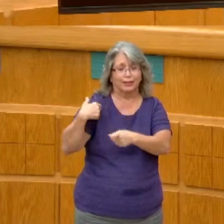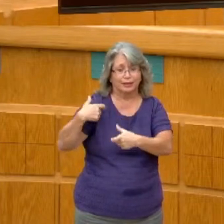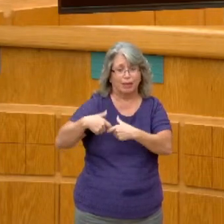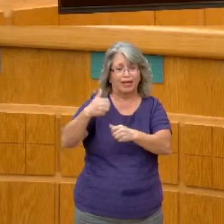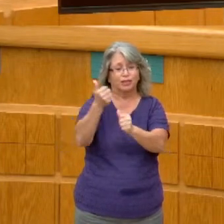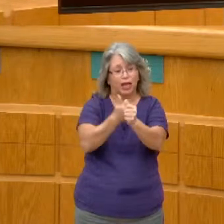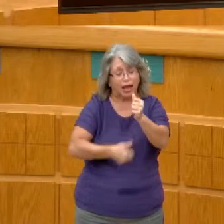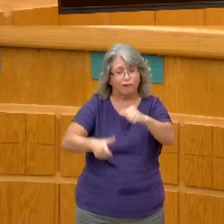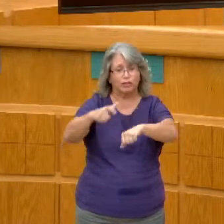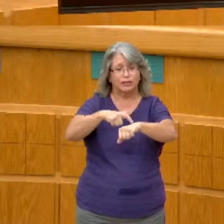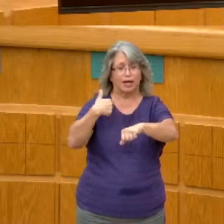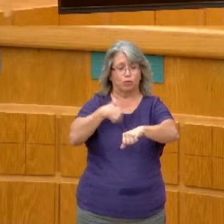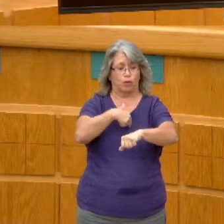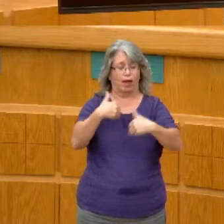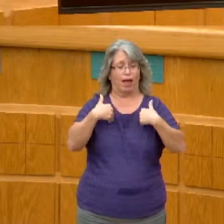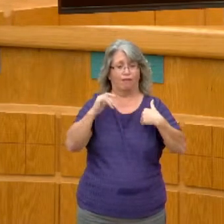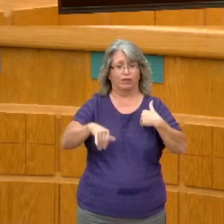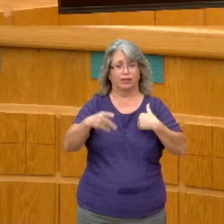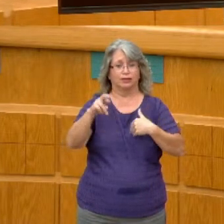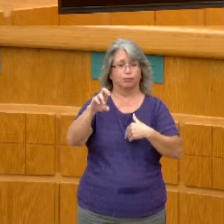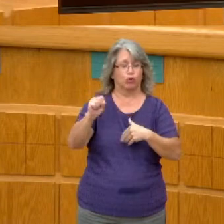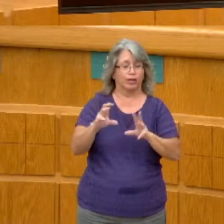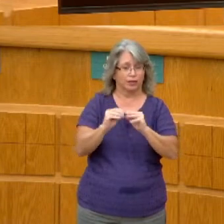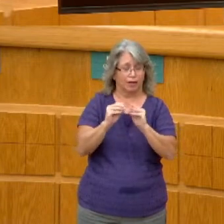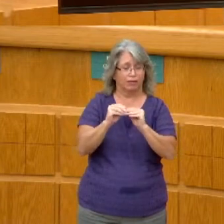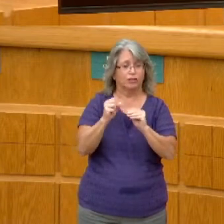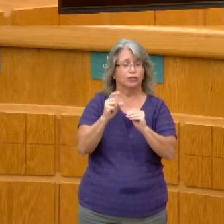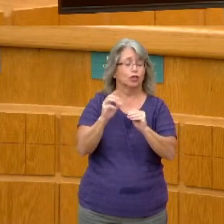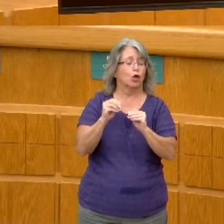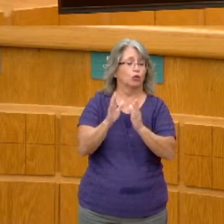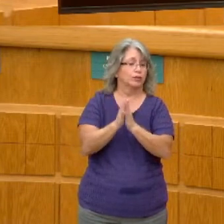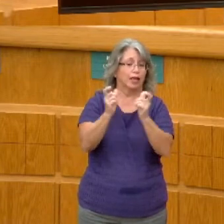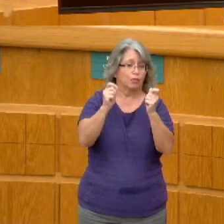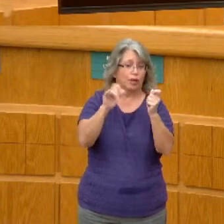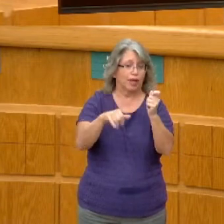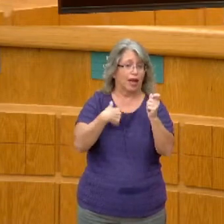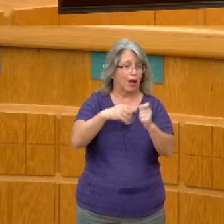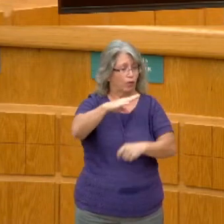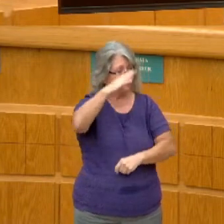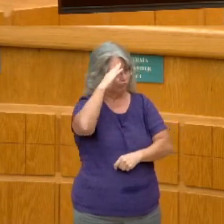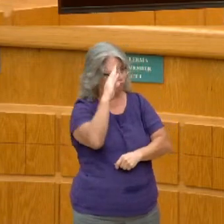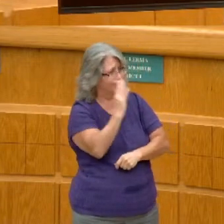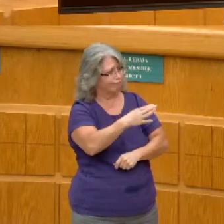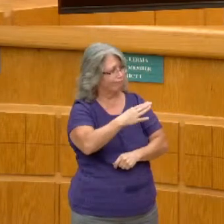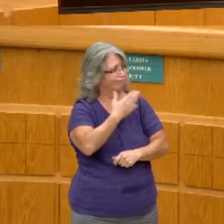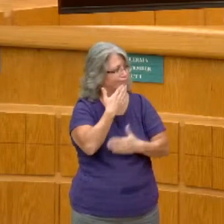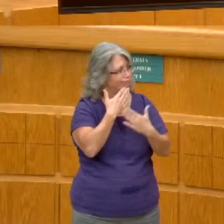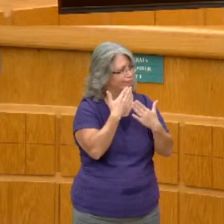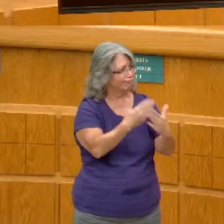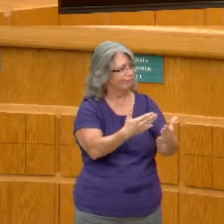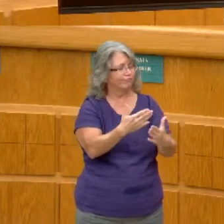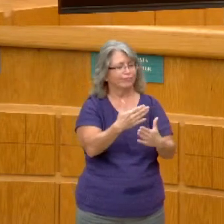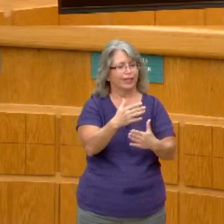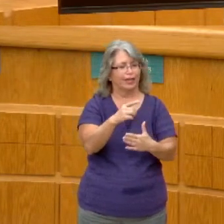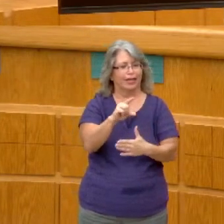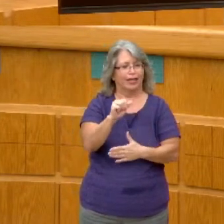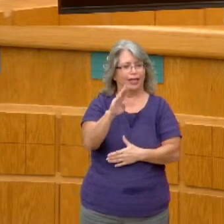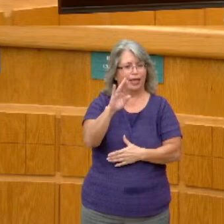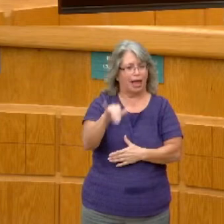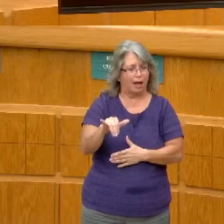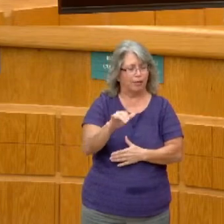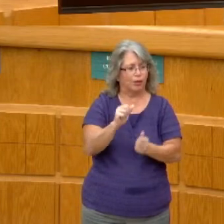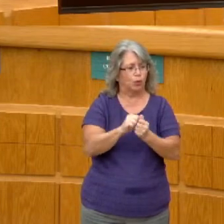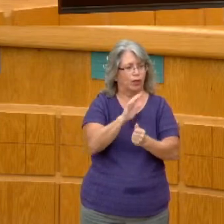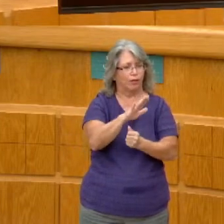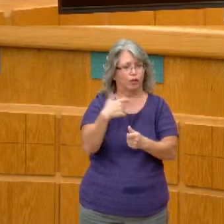press conference. So, to celebrate Hispanic heritage, I just want to salute Gabby, the translation that she